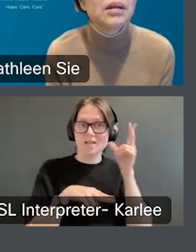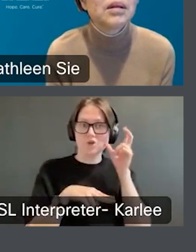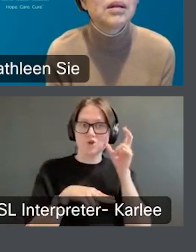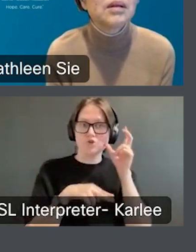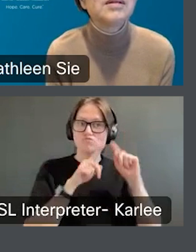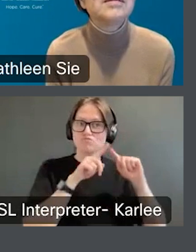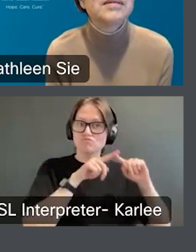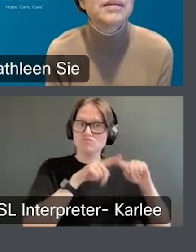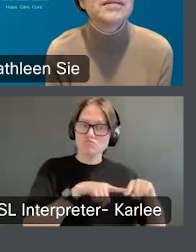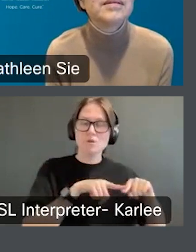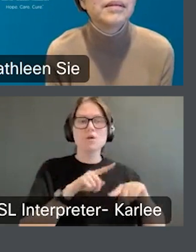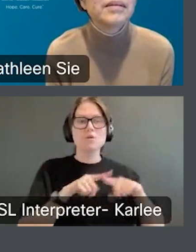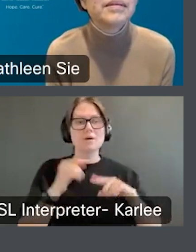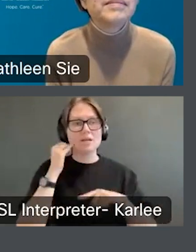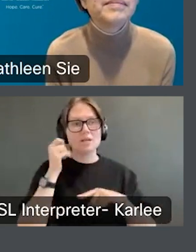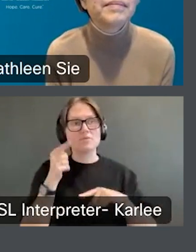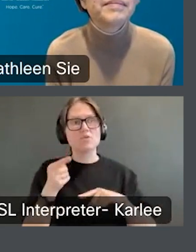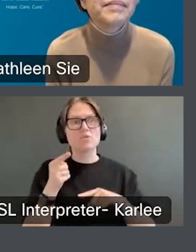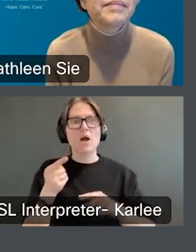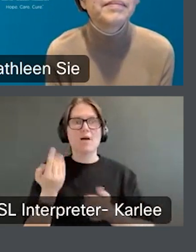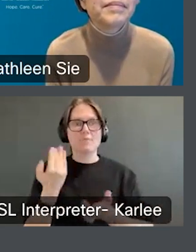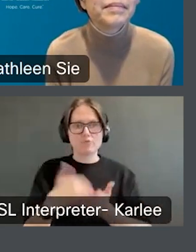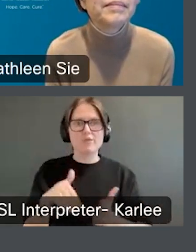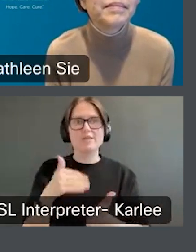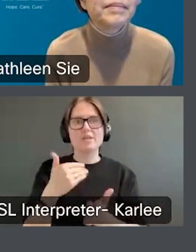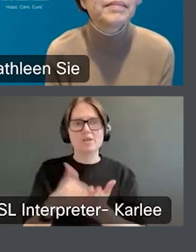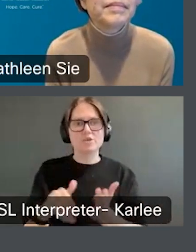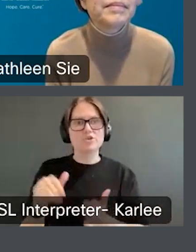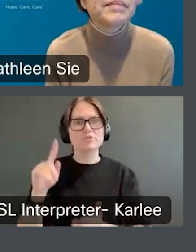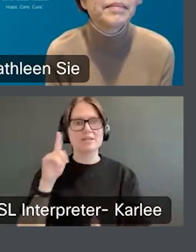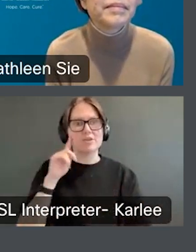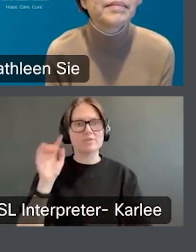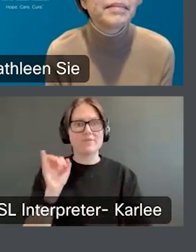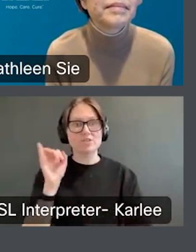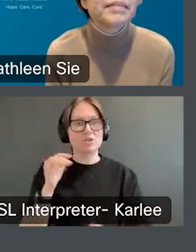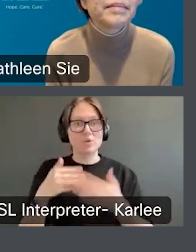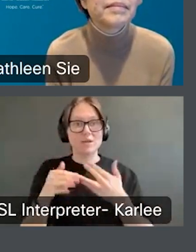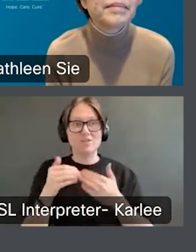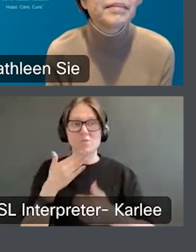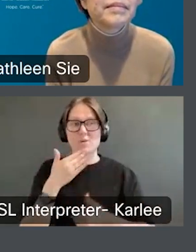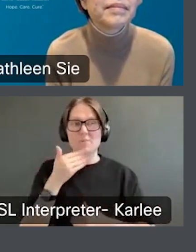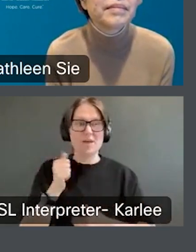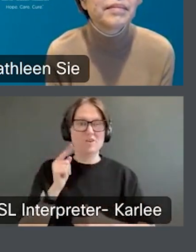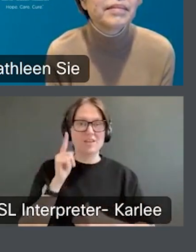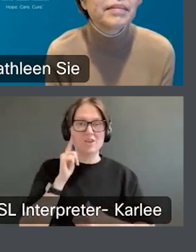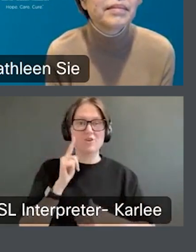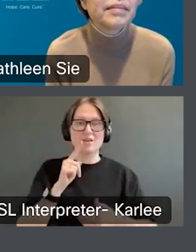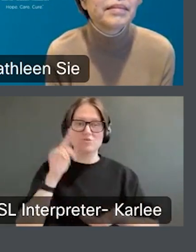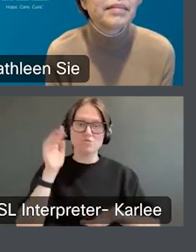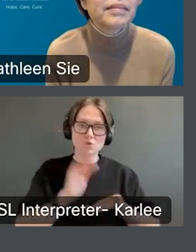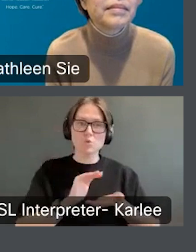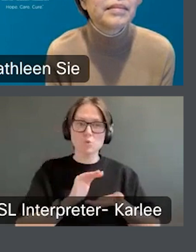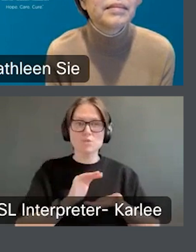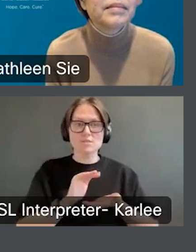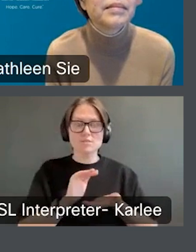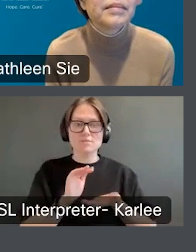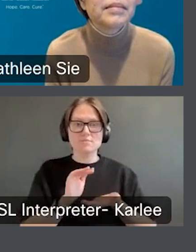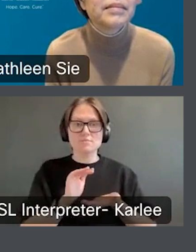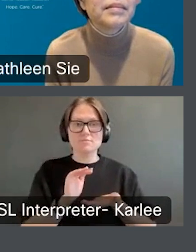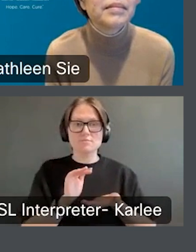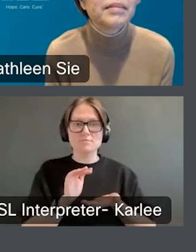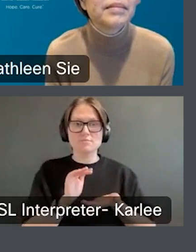recurrent otitis media, where even your better hearing ear is reduced, and perhaps your ear